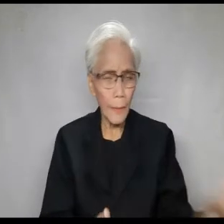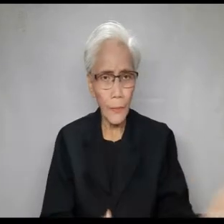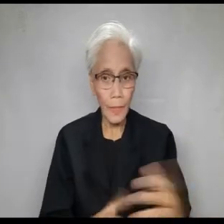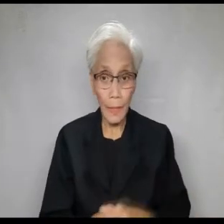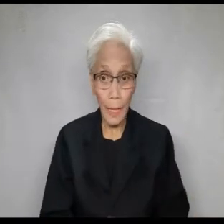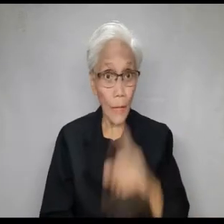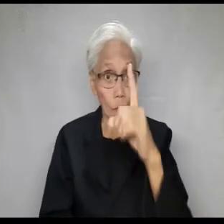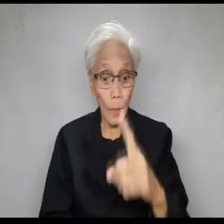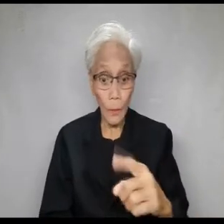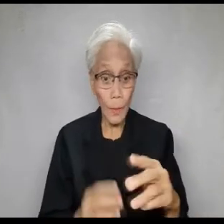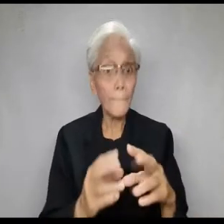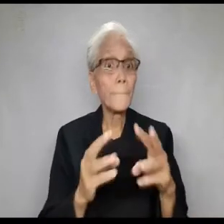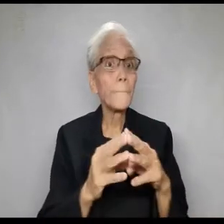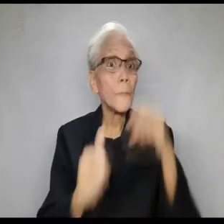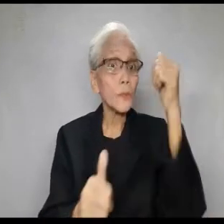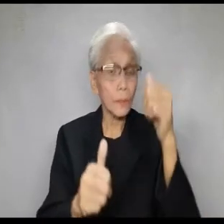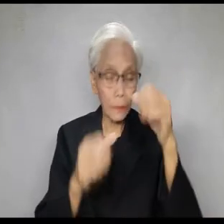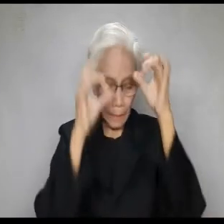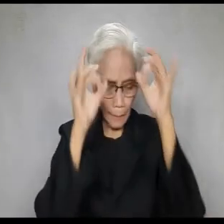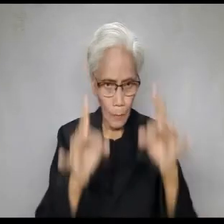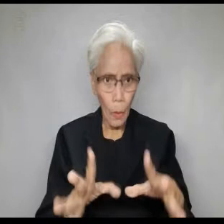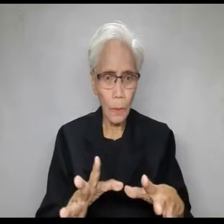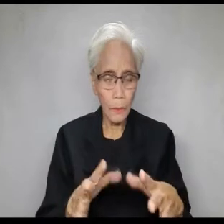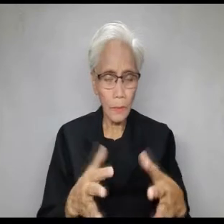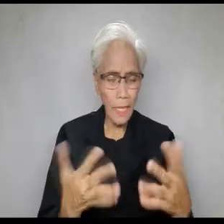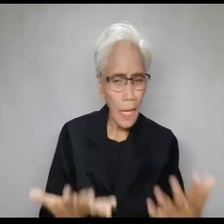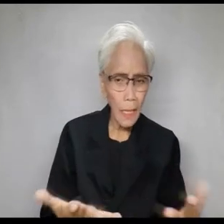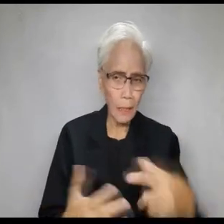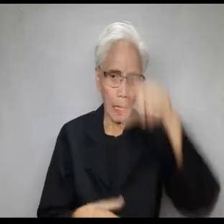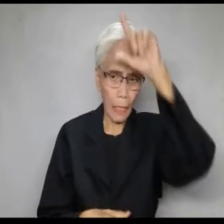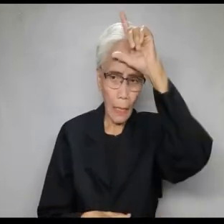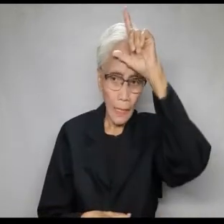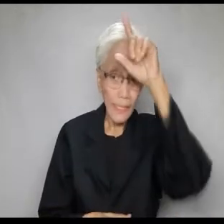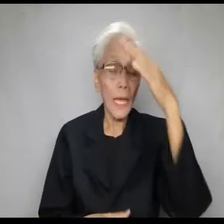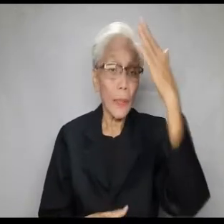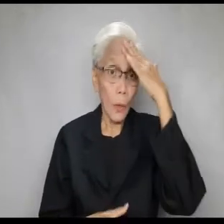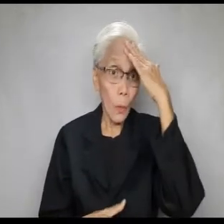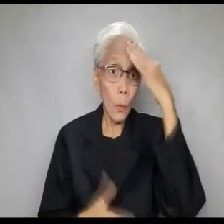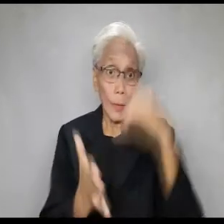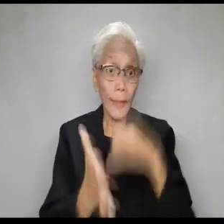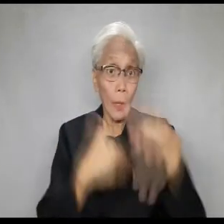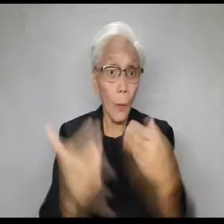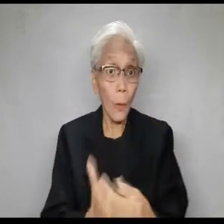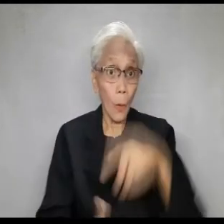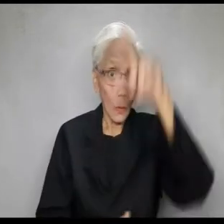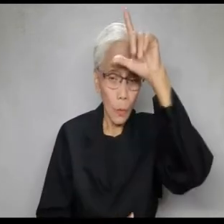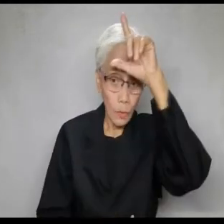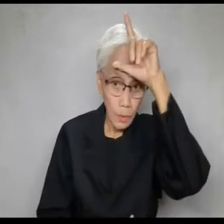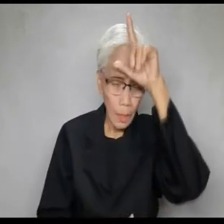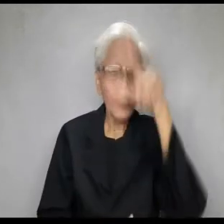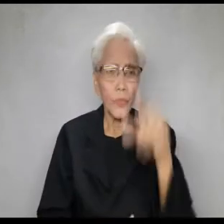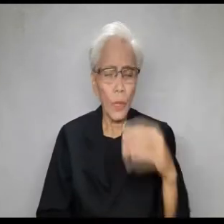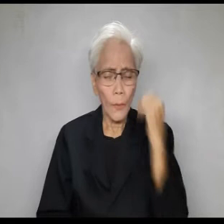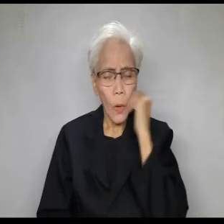another fact. One of the most terrible losers to be around is the know-it-all loser.